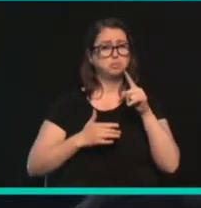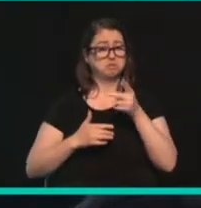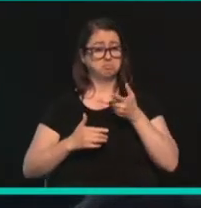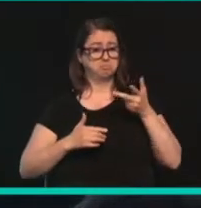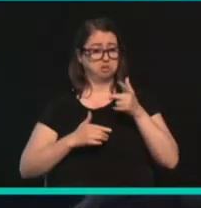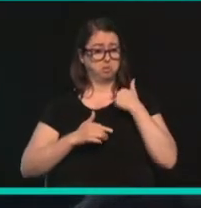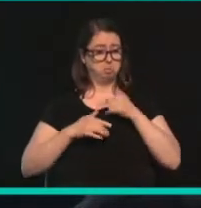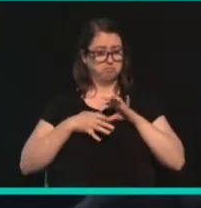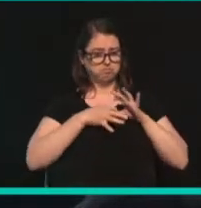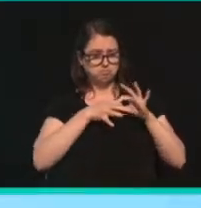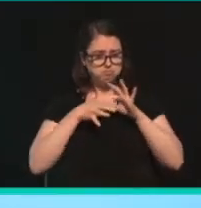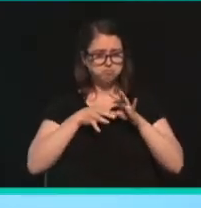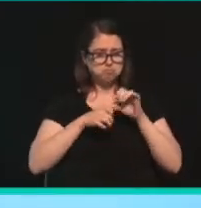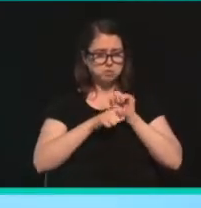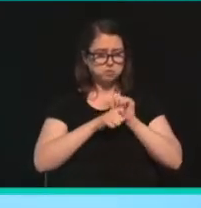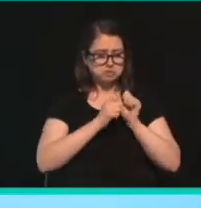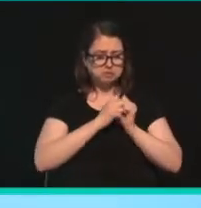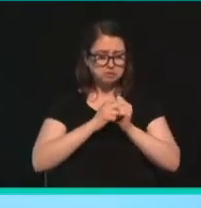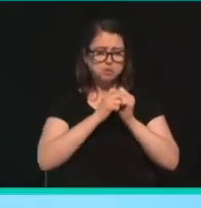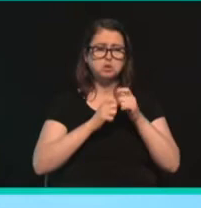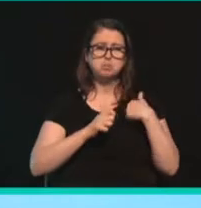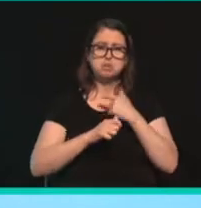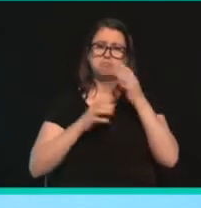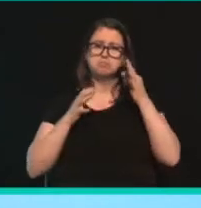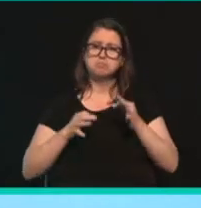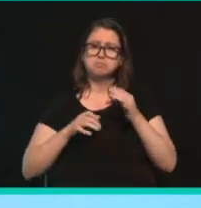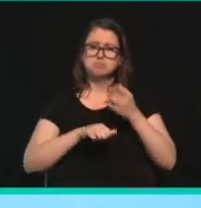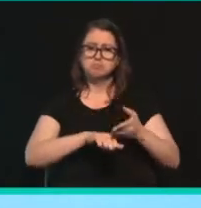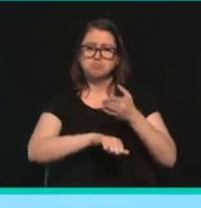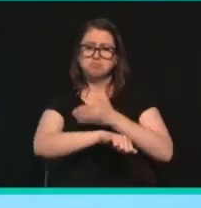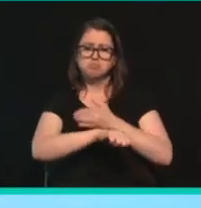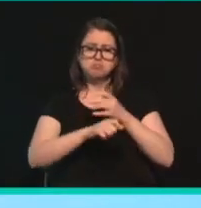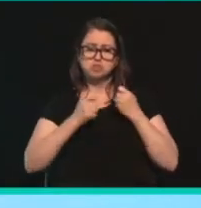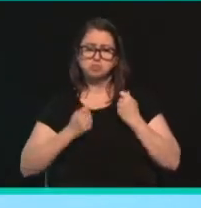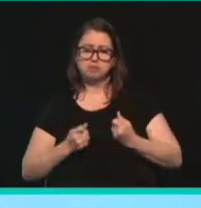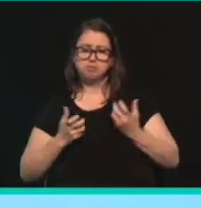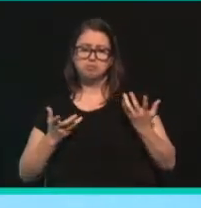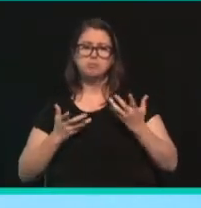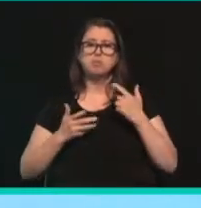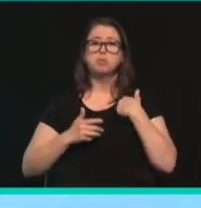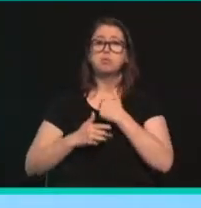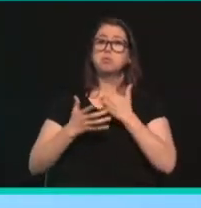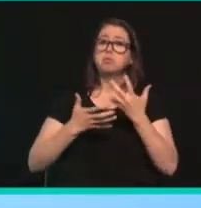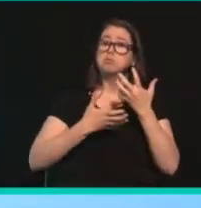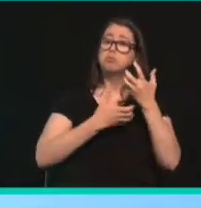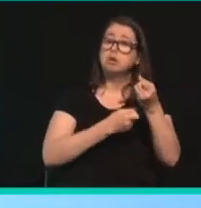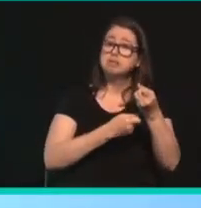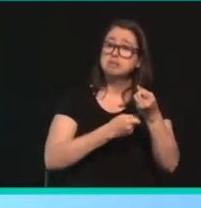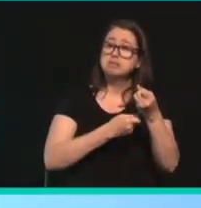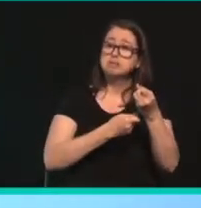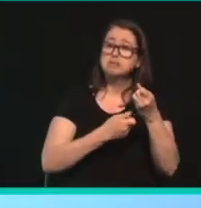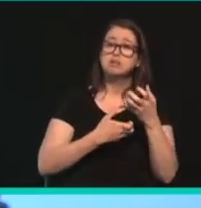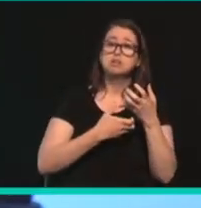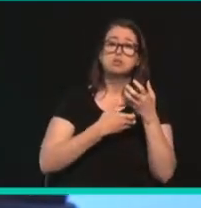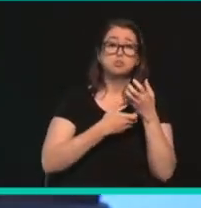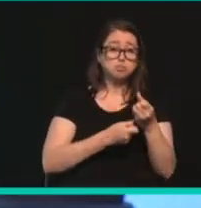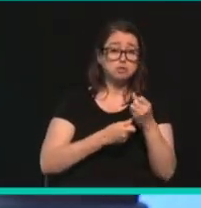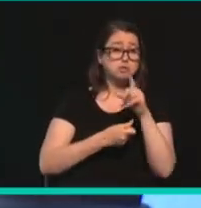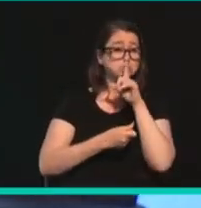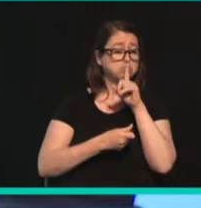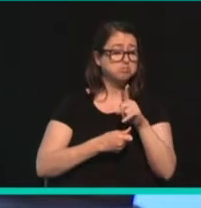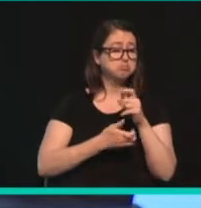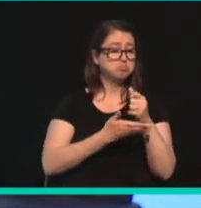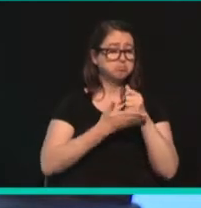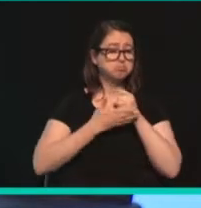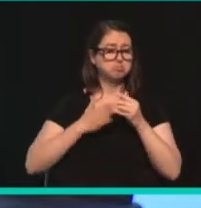play to our strengths. We're wanting to develop a trust economy Trust is the number one factor in engaging